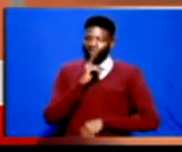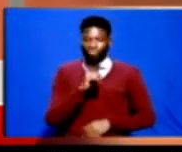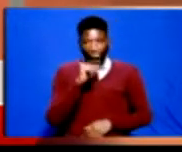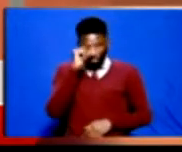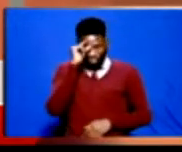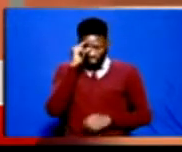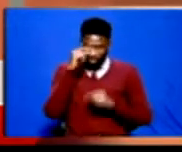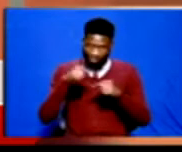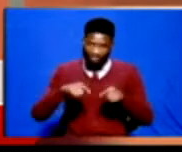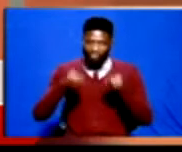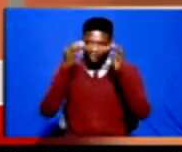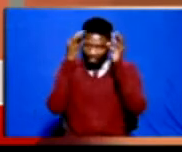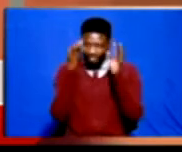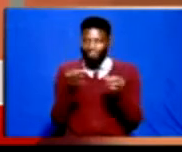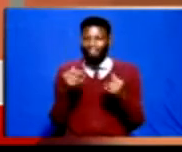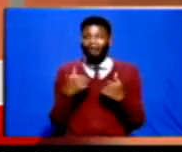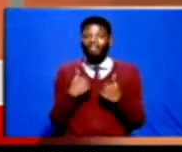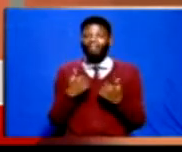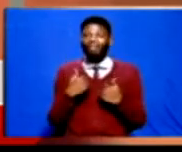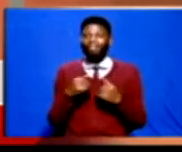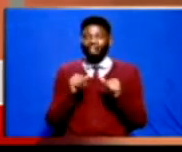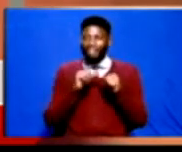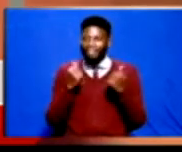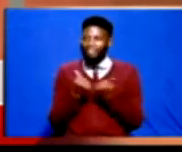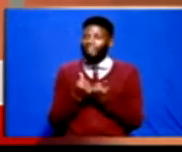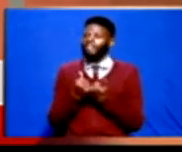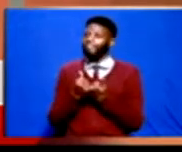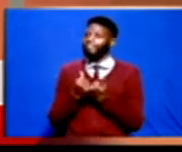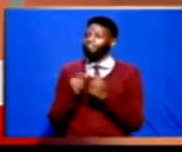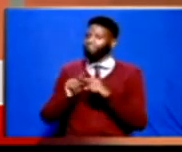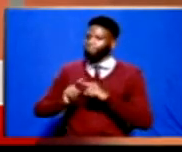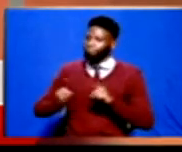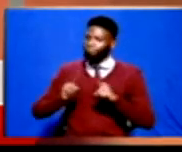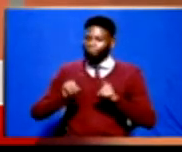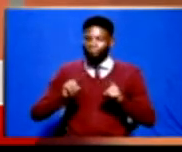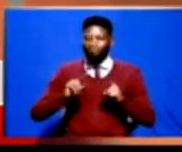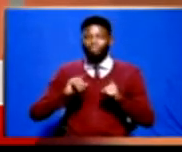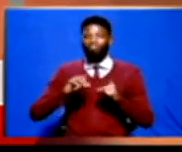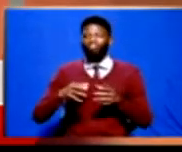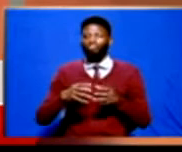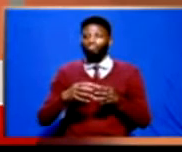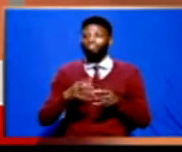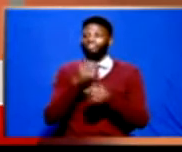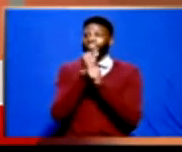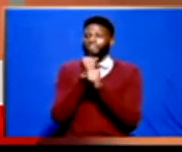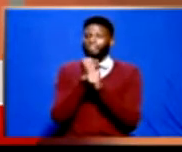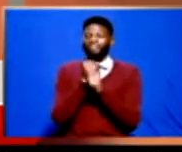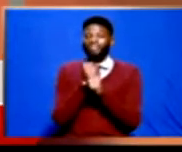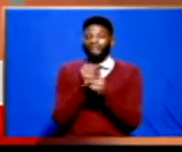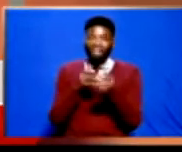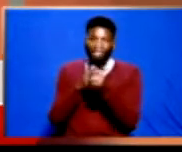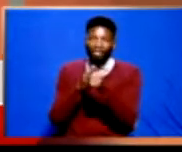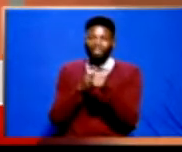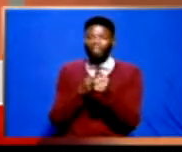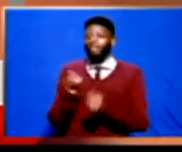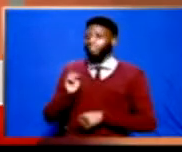embarked on having a multi-agency task force led by the ministry and the Ministry of Interior. And an